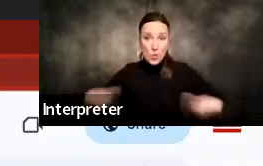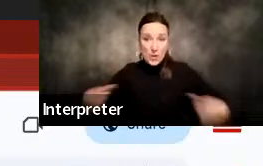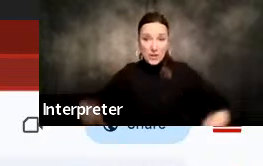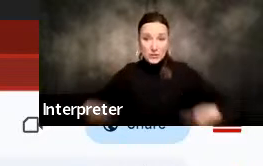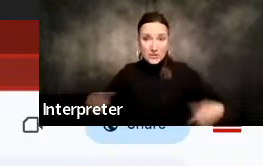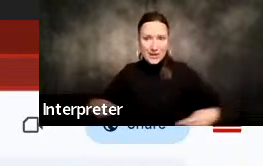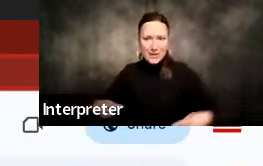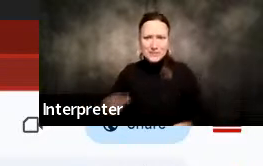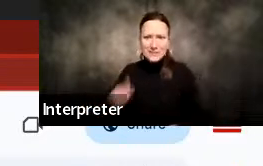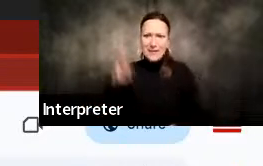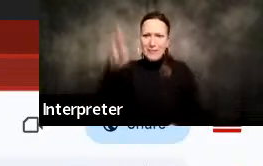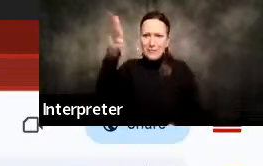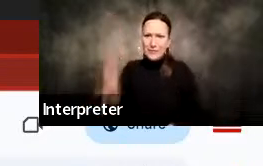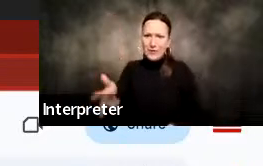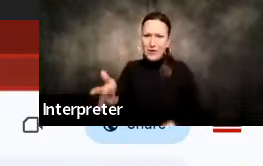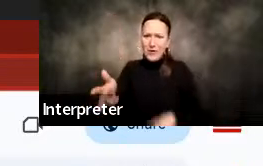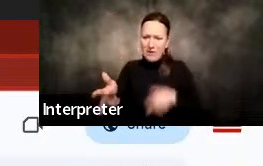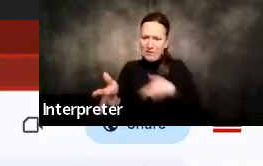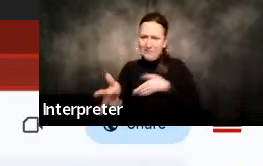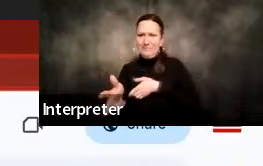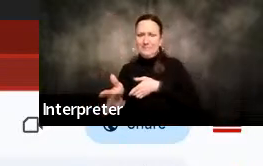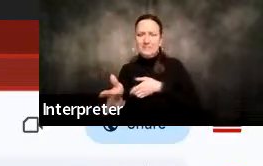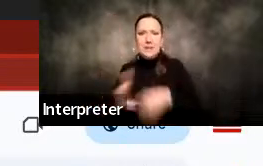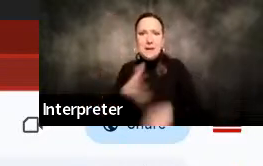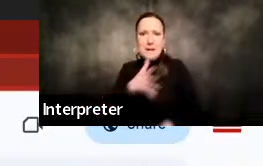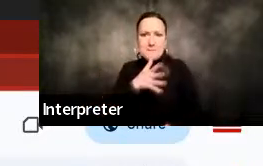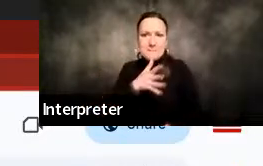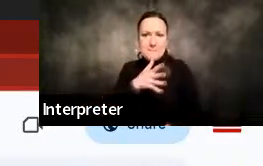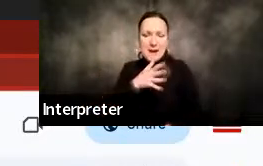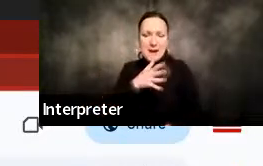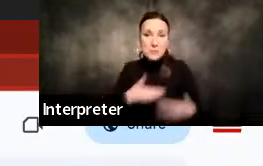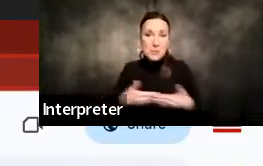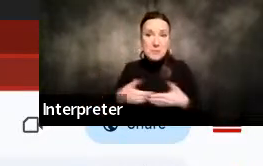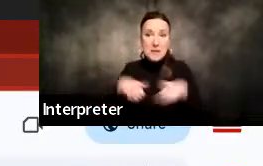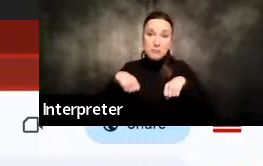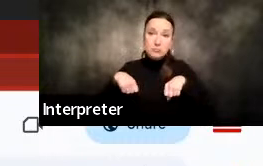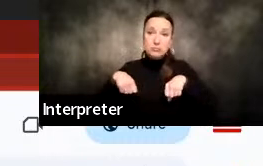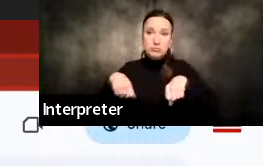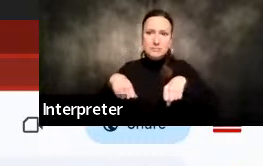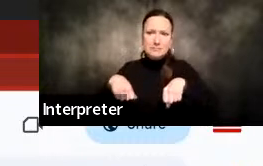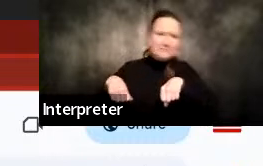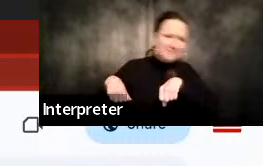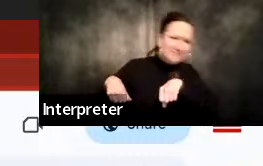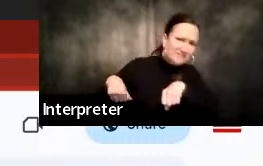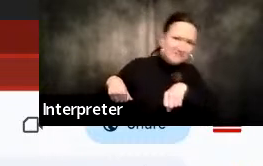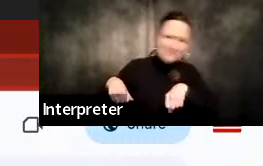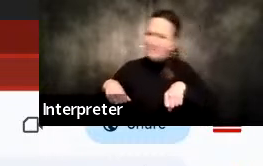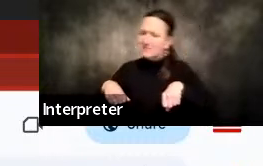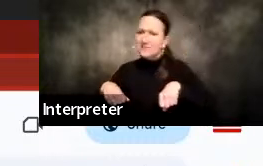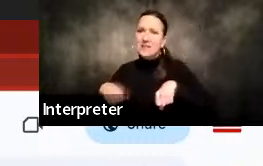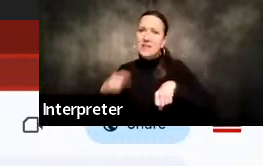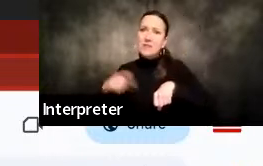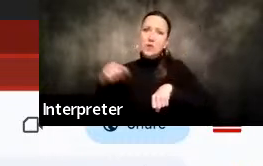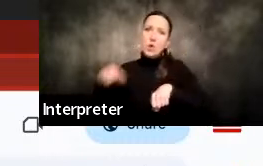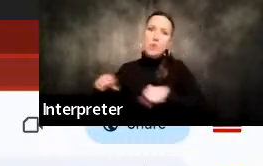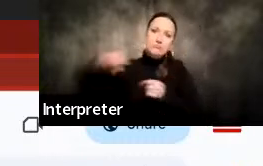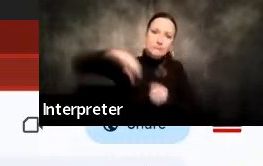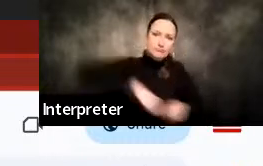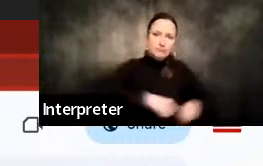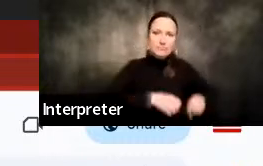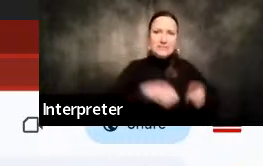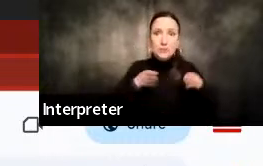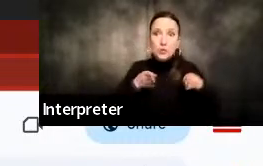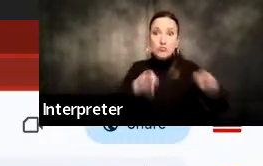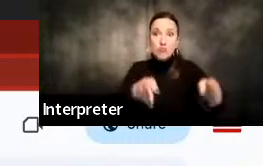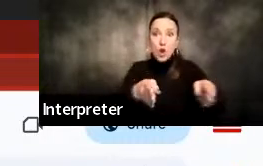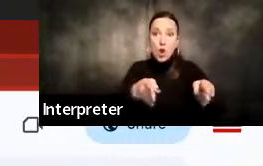disabilities and moms with strollers, they can't get through. They have to go on the street, which is